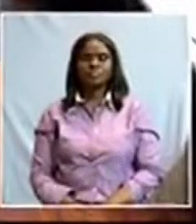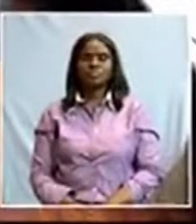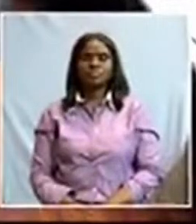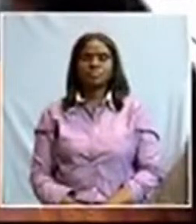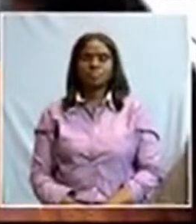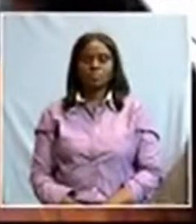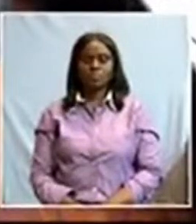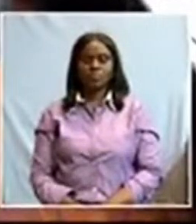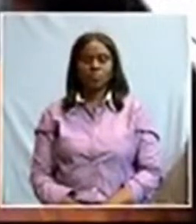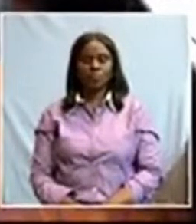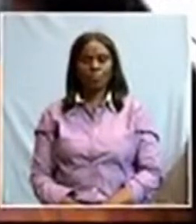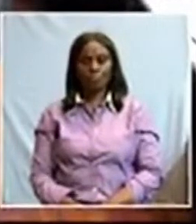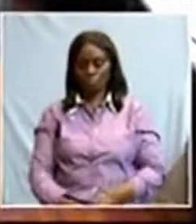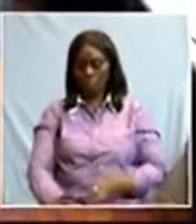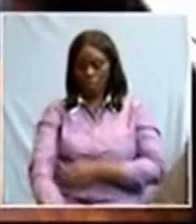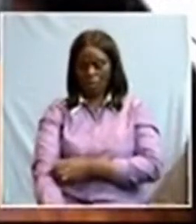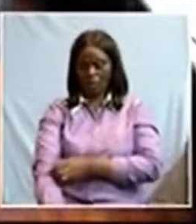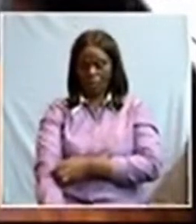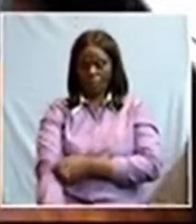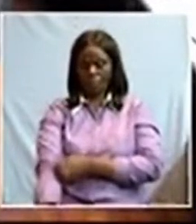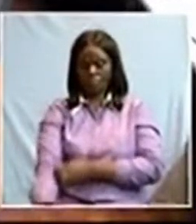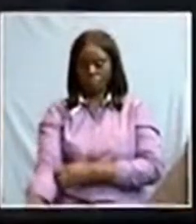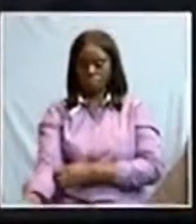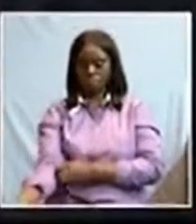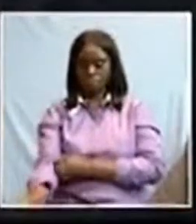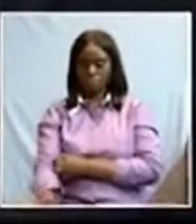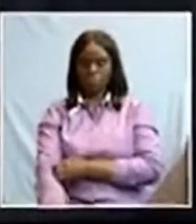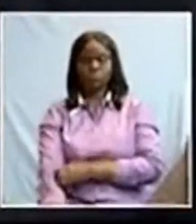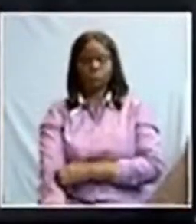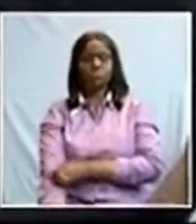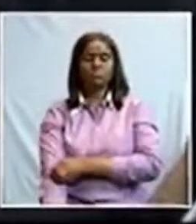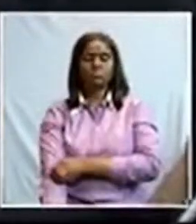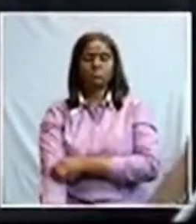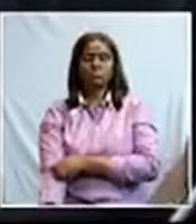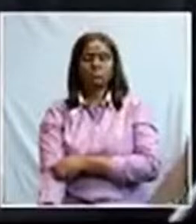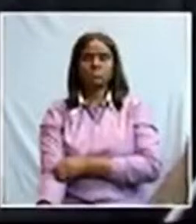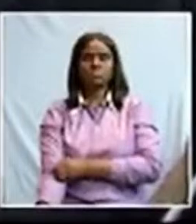Thank you, Chair. On the same one, I'll just ask for the Council's